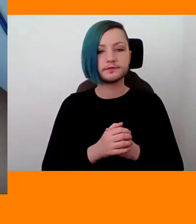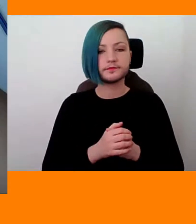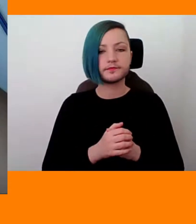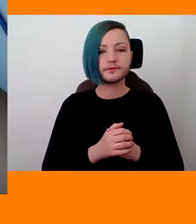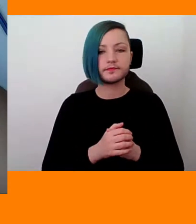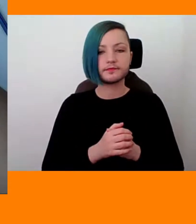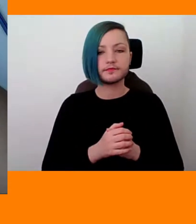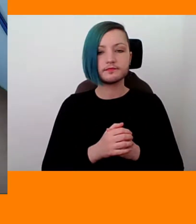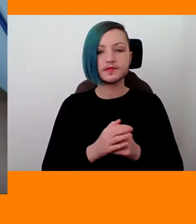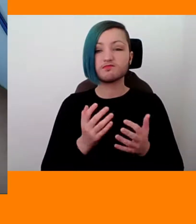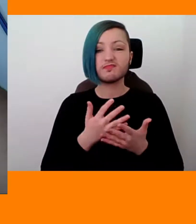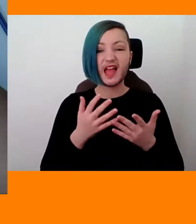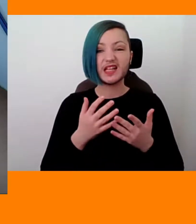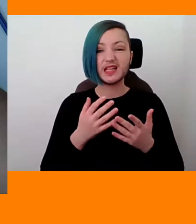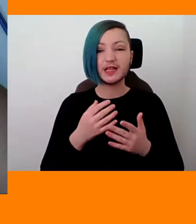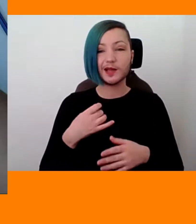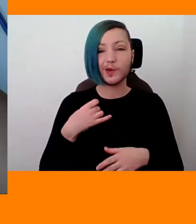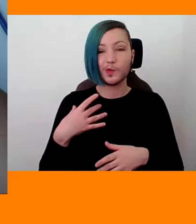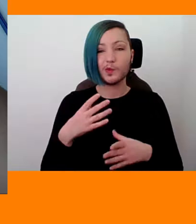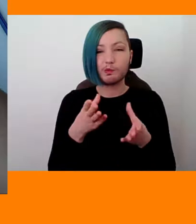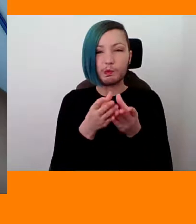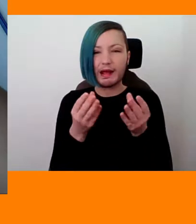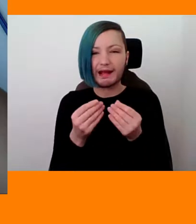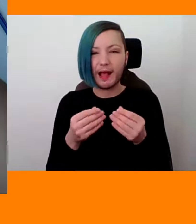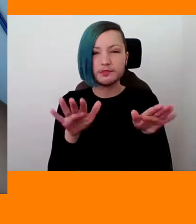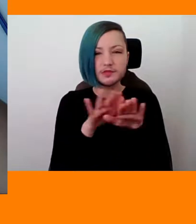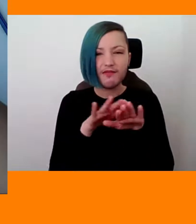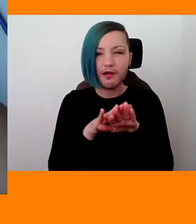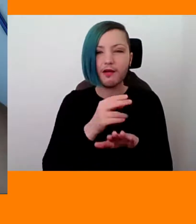Fill in any little white gaps that you want to.